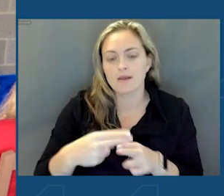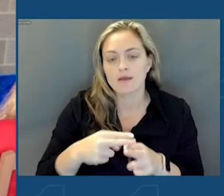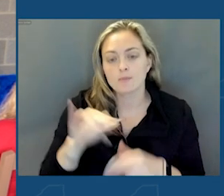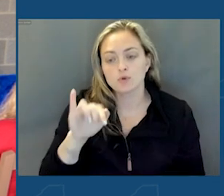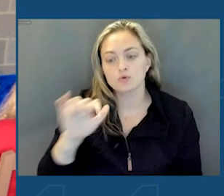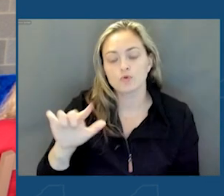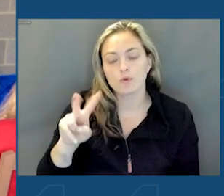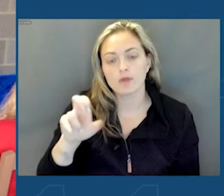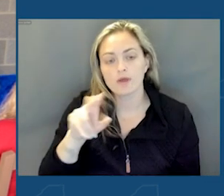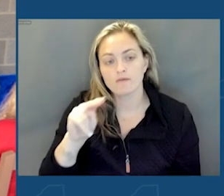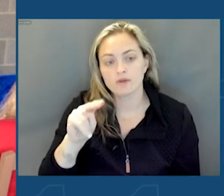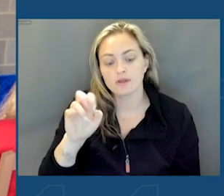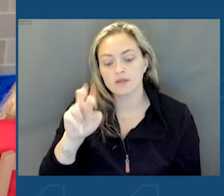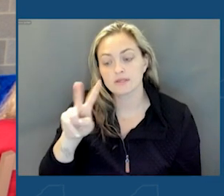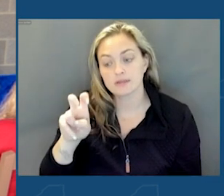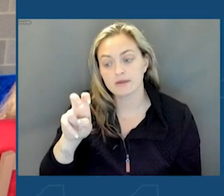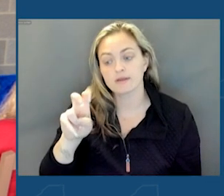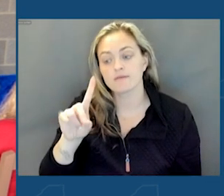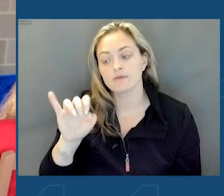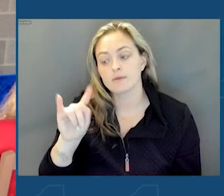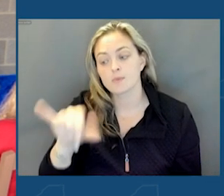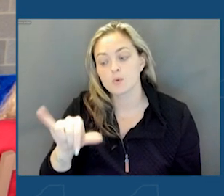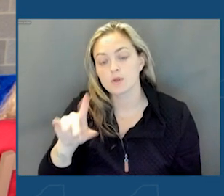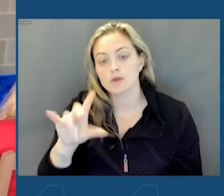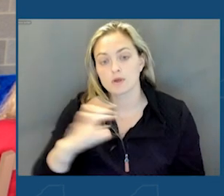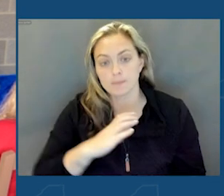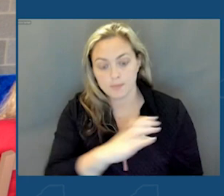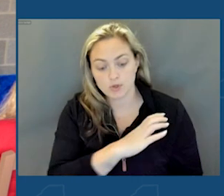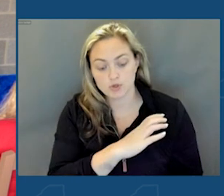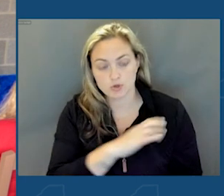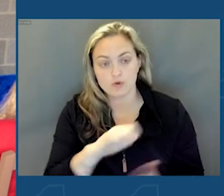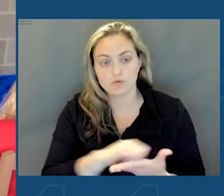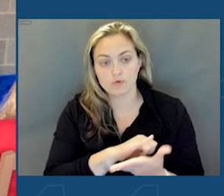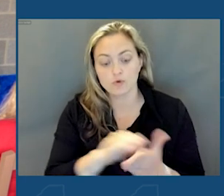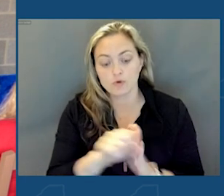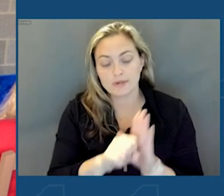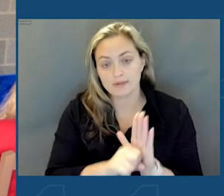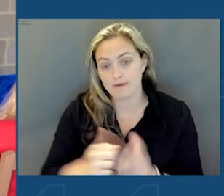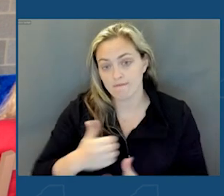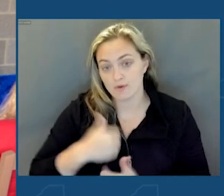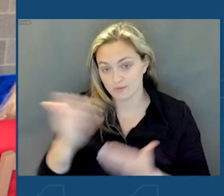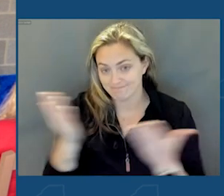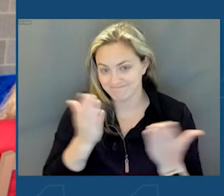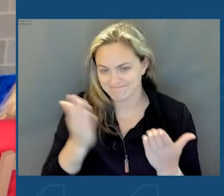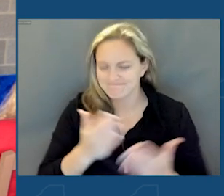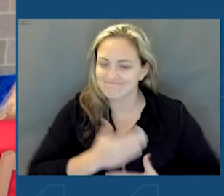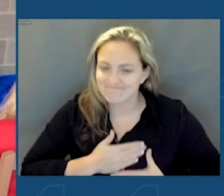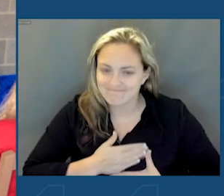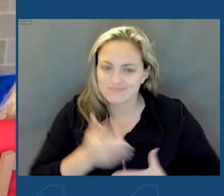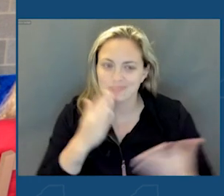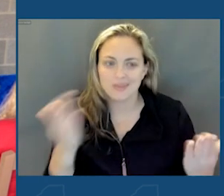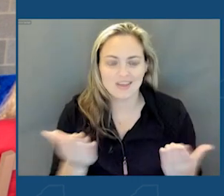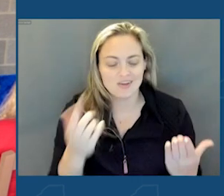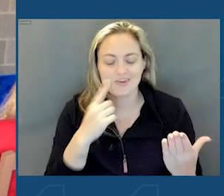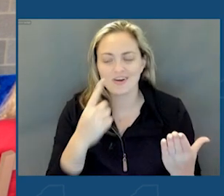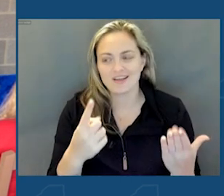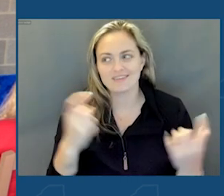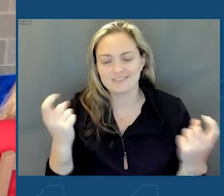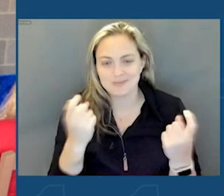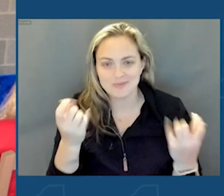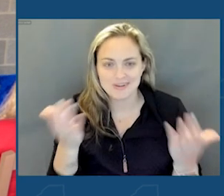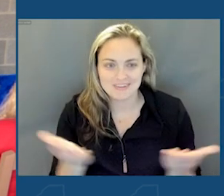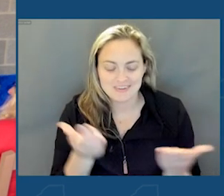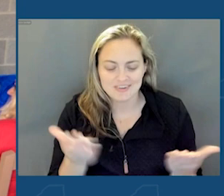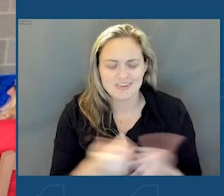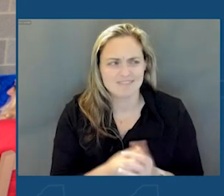Executive Deputy Commissioner of the New York State Division of Veteran Services, and it is a pleasure to be your Master of Ceremonies here. I see a lot